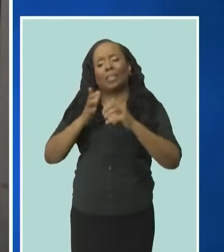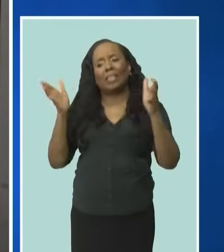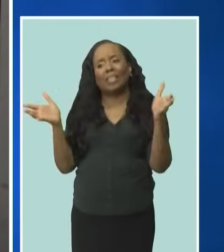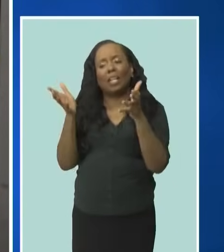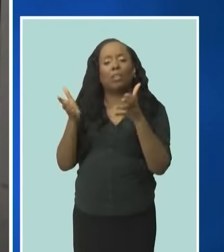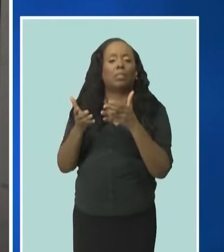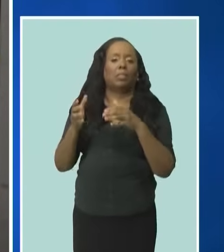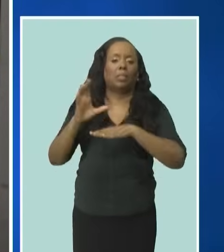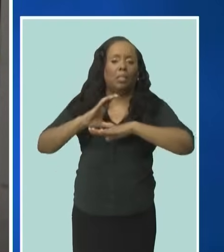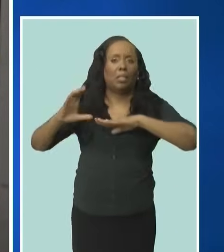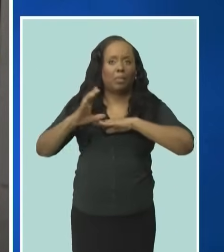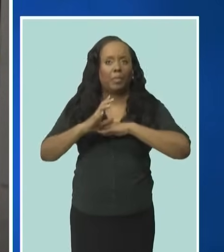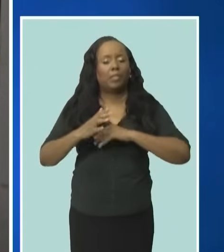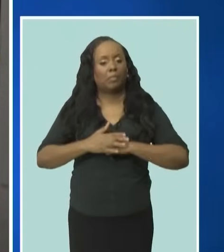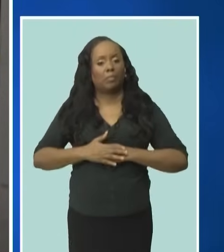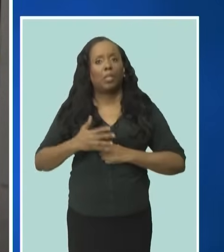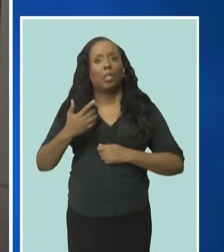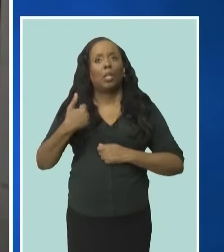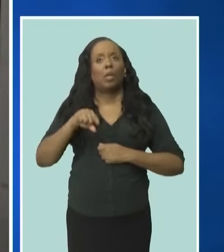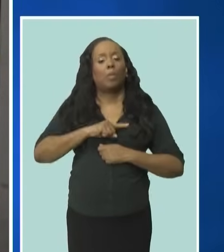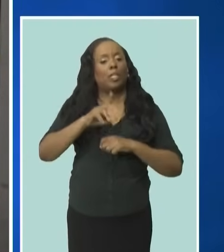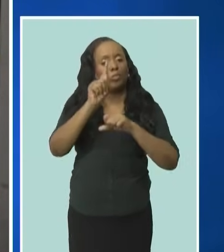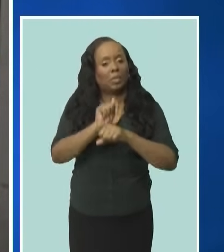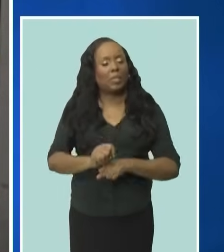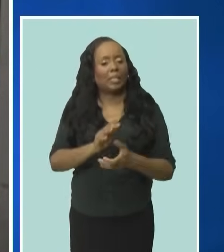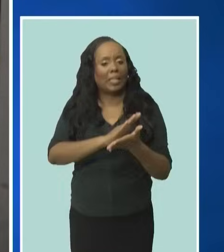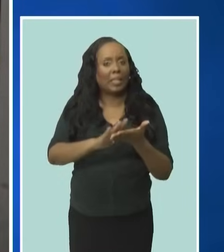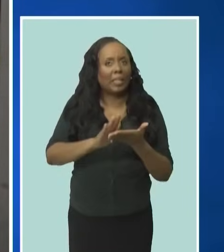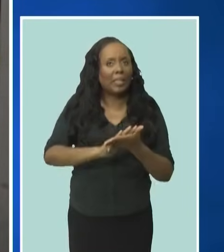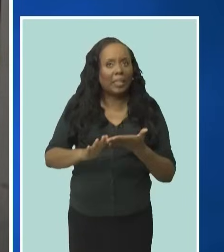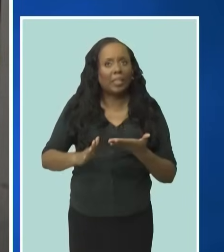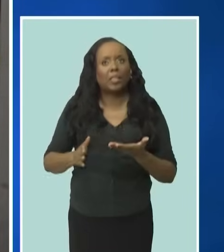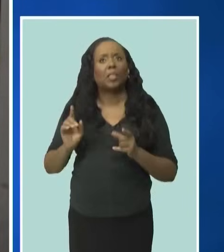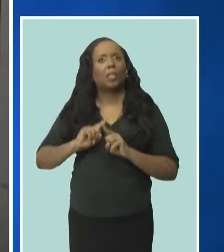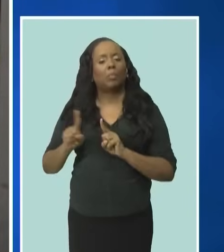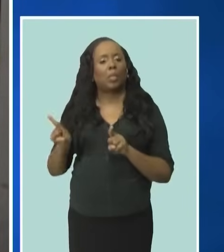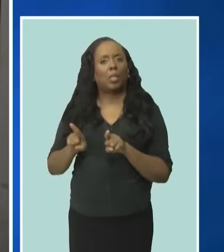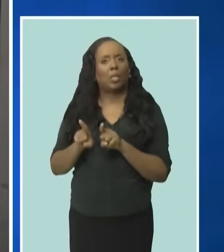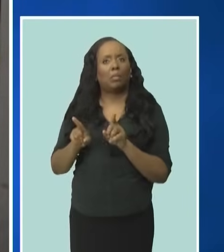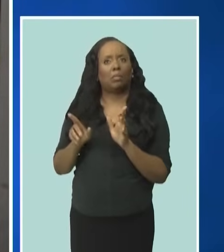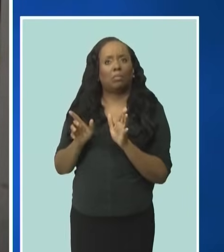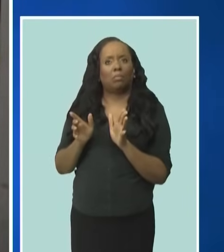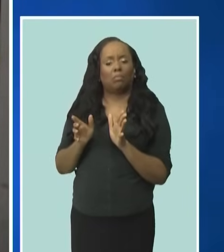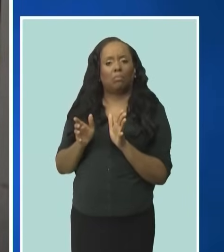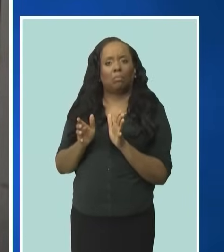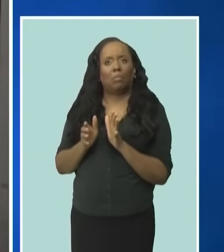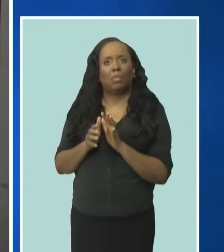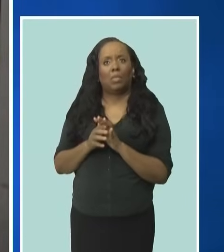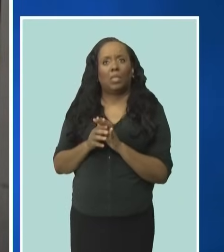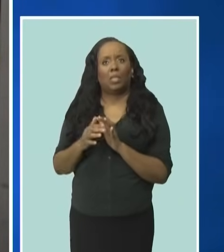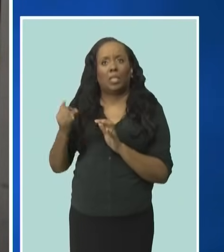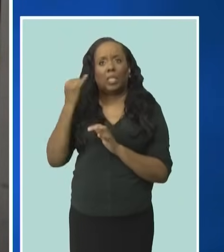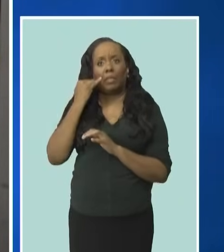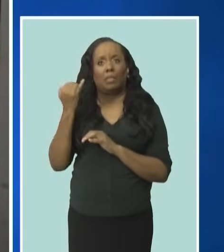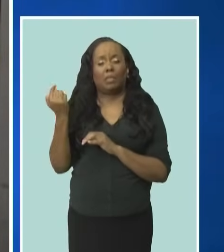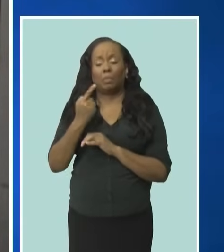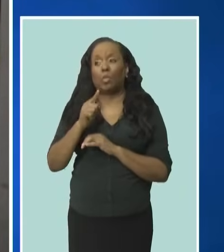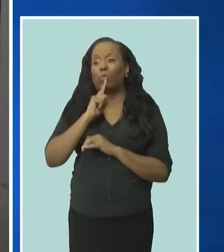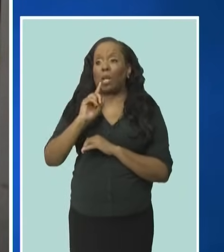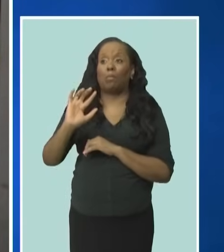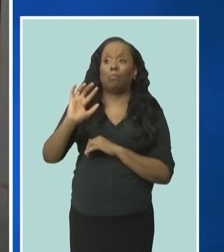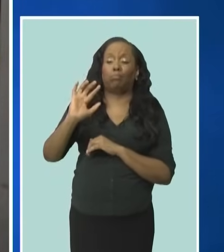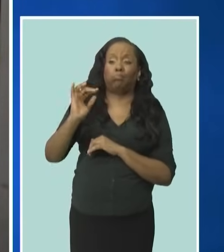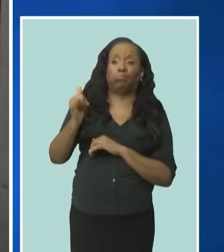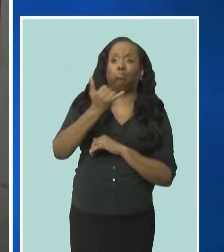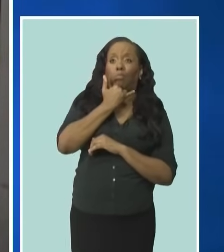been doing a lot of the traditional cleaning, but however we get then into you don't call us unless something really, really went wrong.